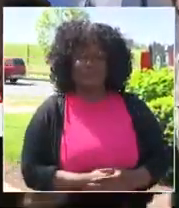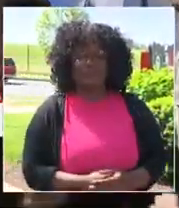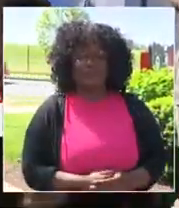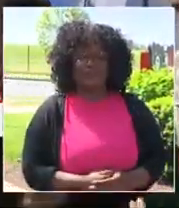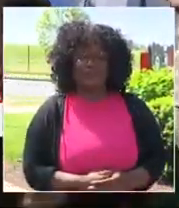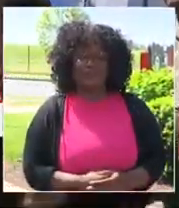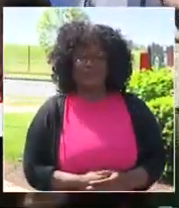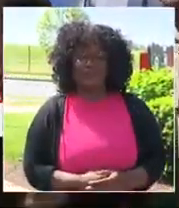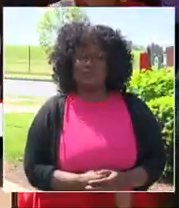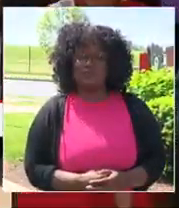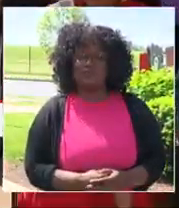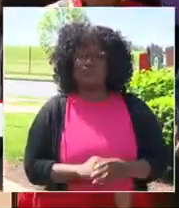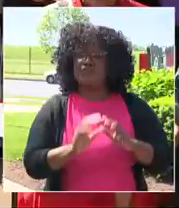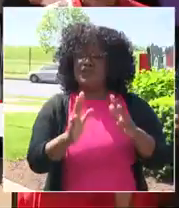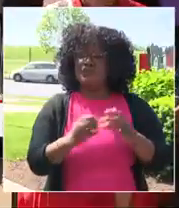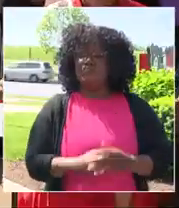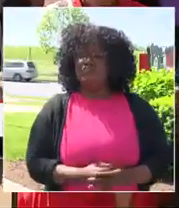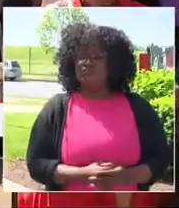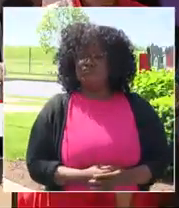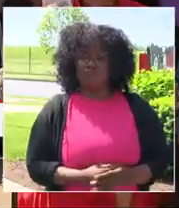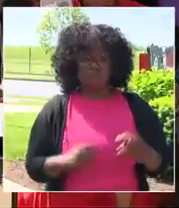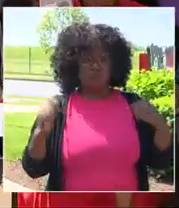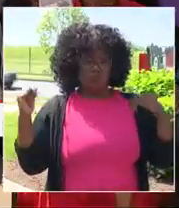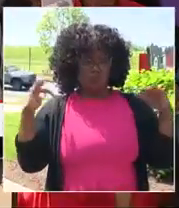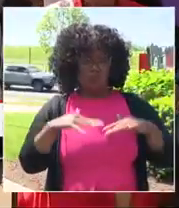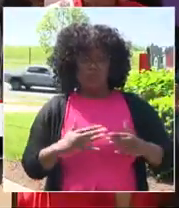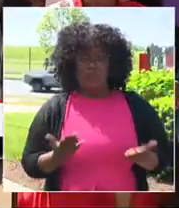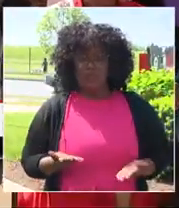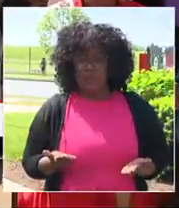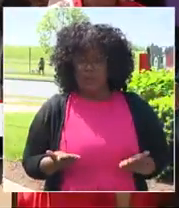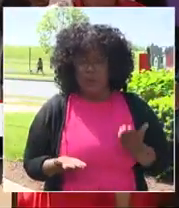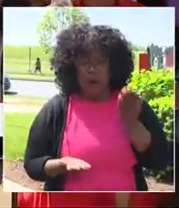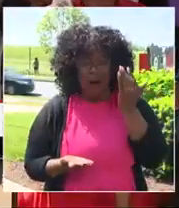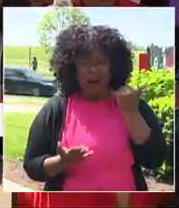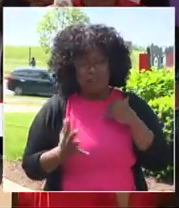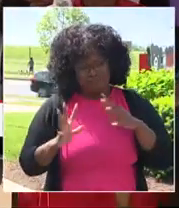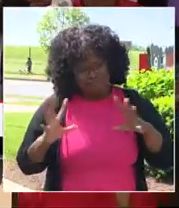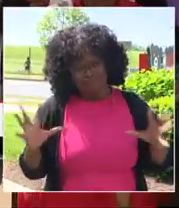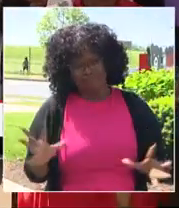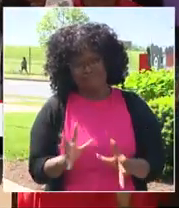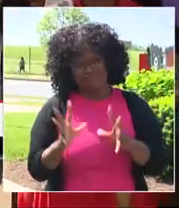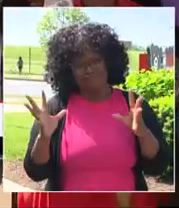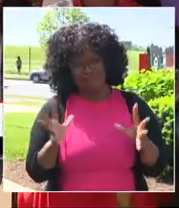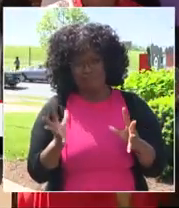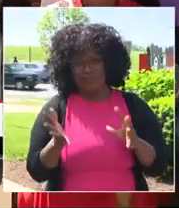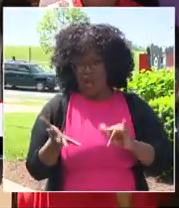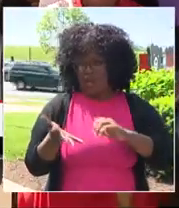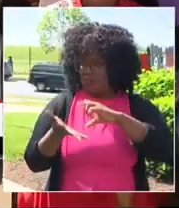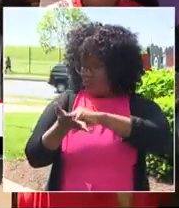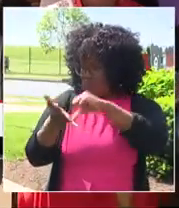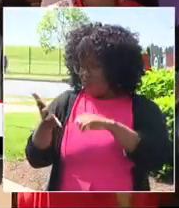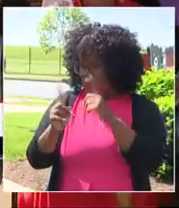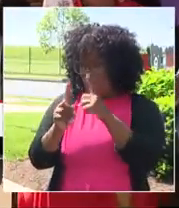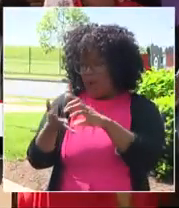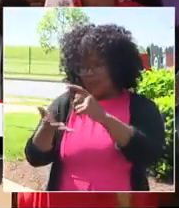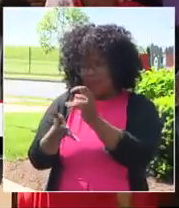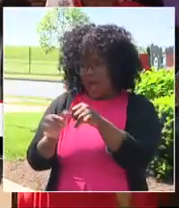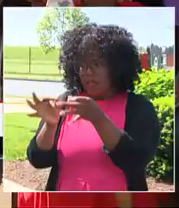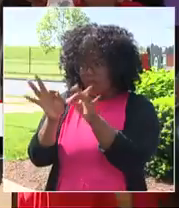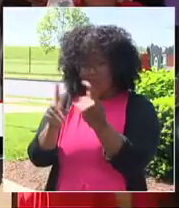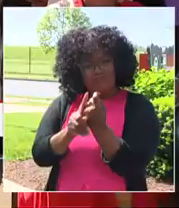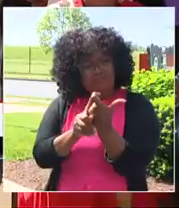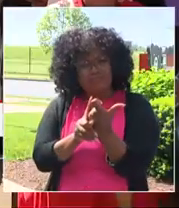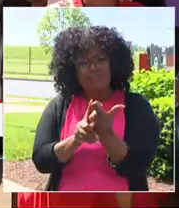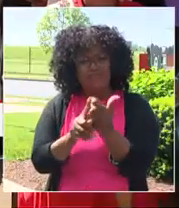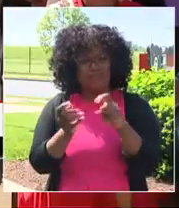So we are here, DC, to urge Republicans to remove this harmful language from the